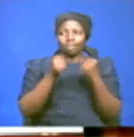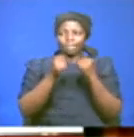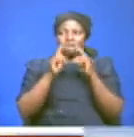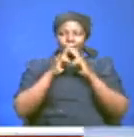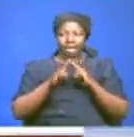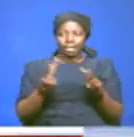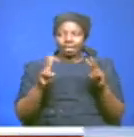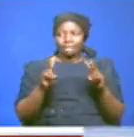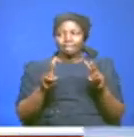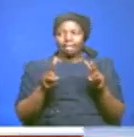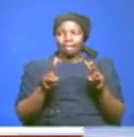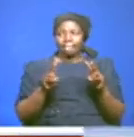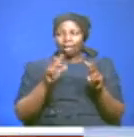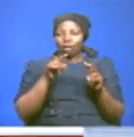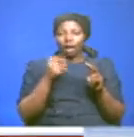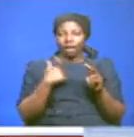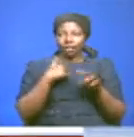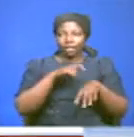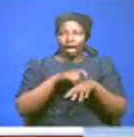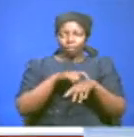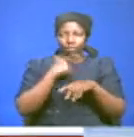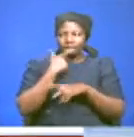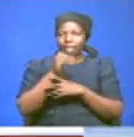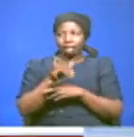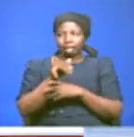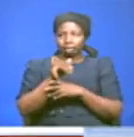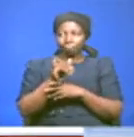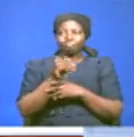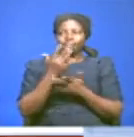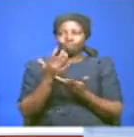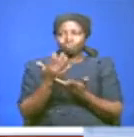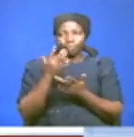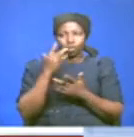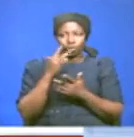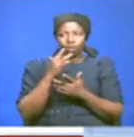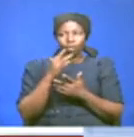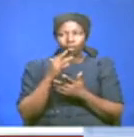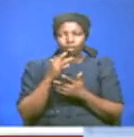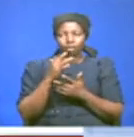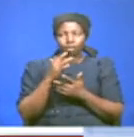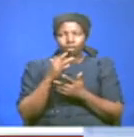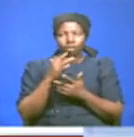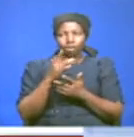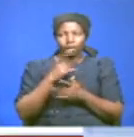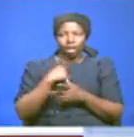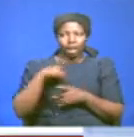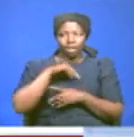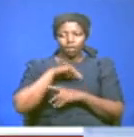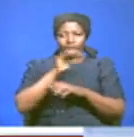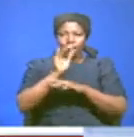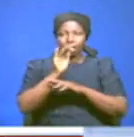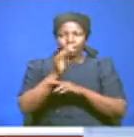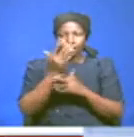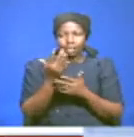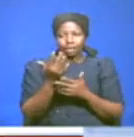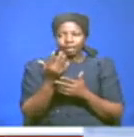have had time to say those things. Yes. We're just seeking cleaning the rough edges. Yes. What you have